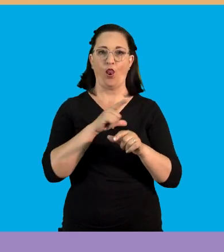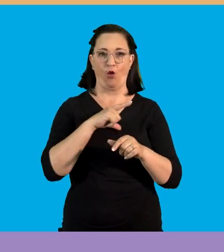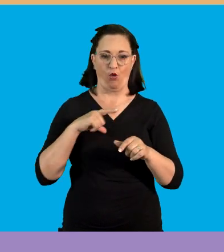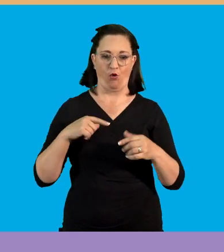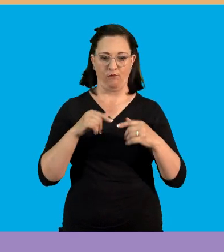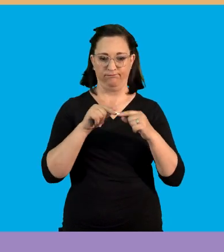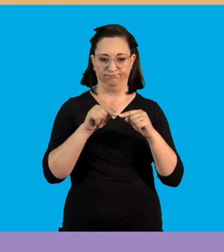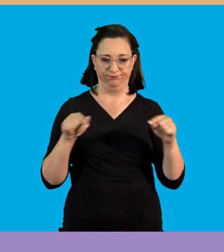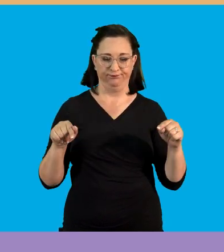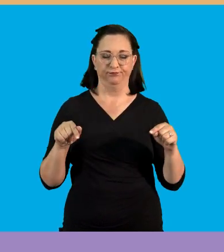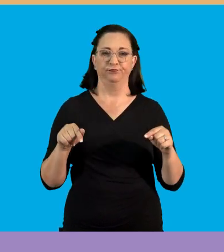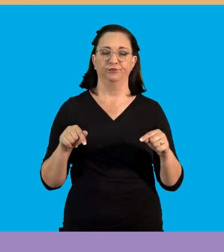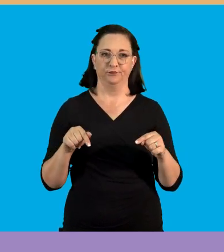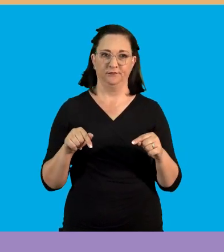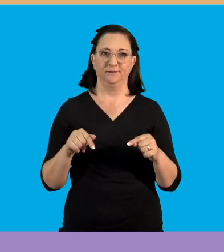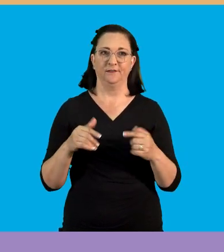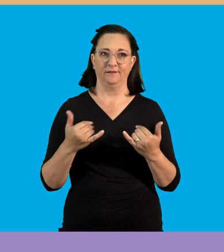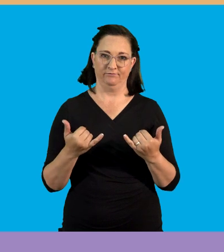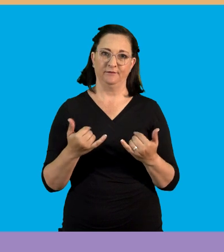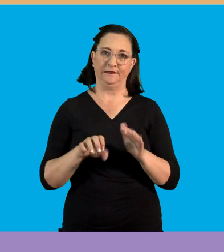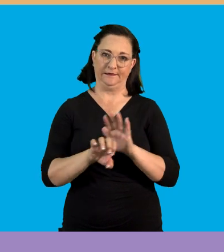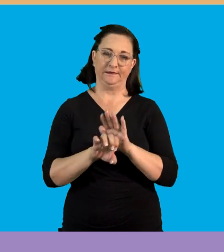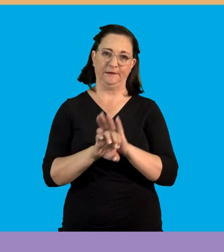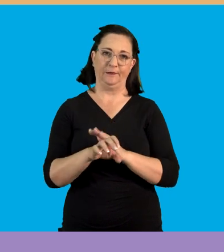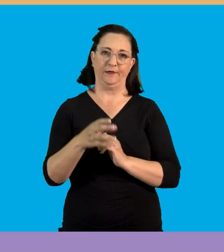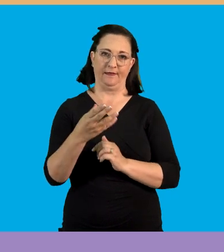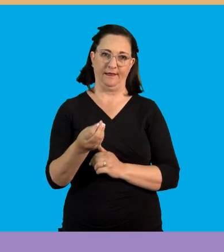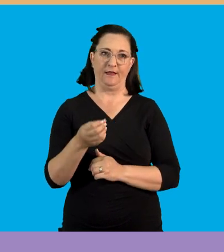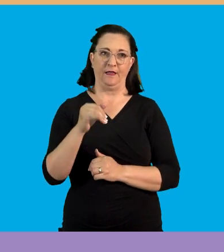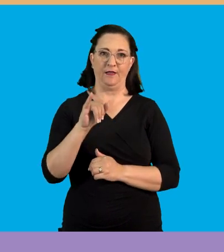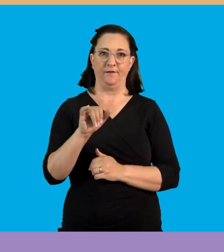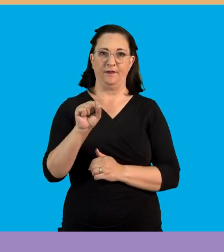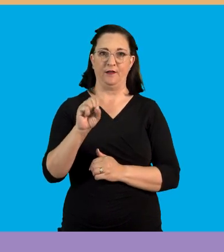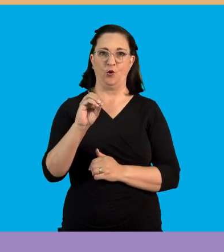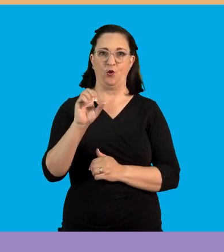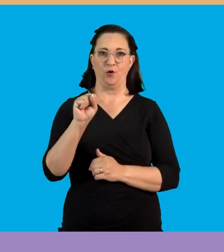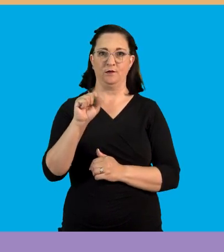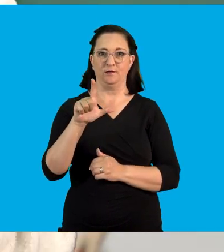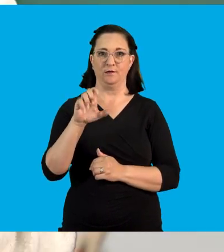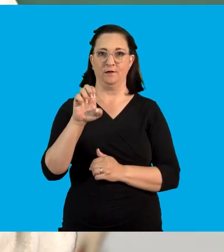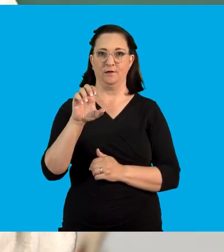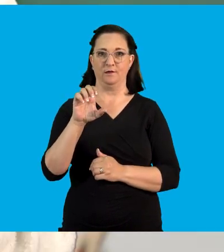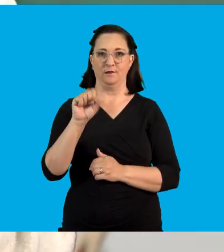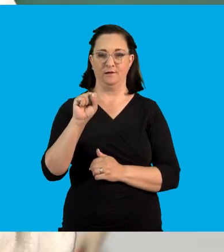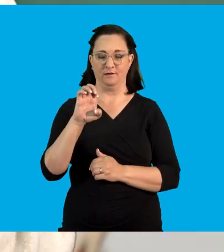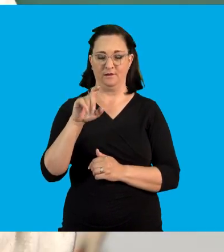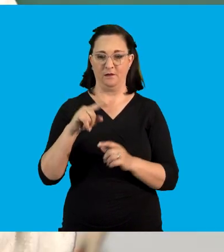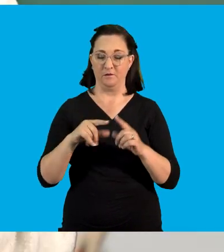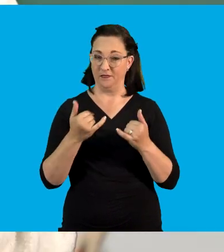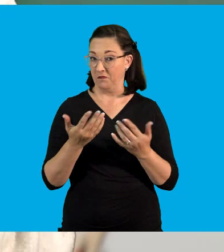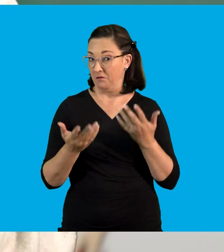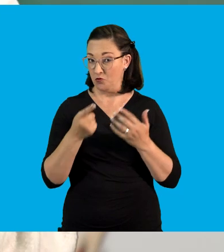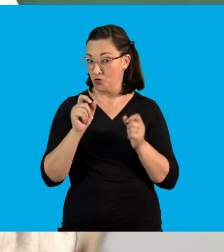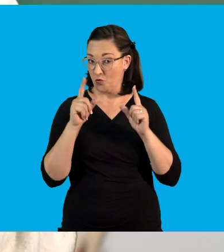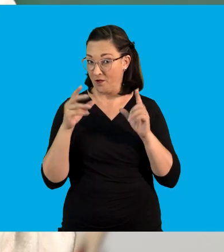longer than the other 2. So those are examples of isosceles that we live with every day, and maybe we're not aware